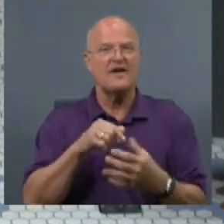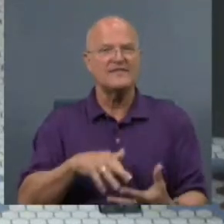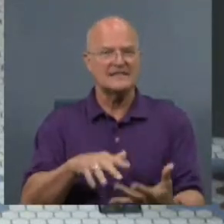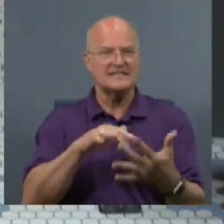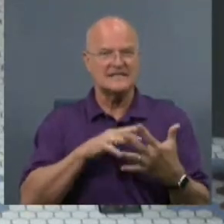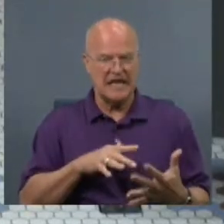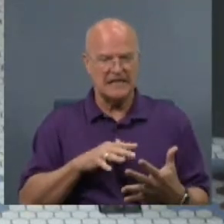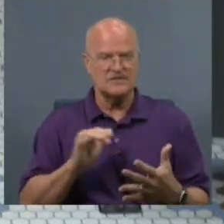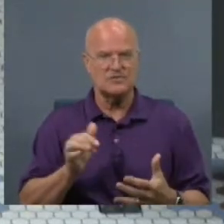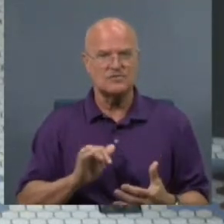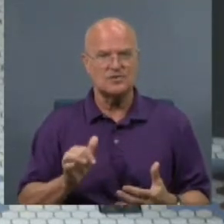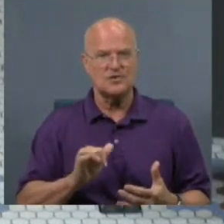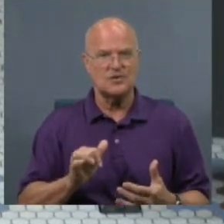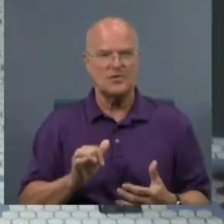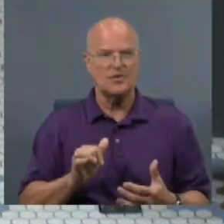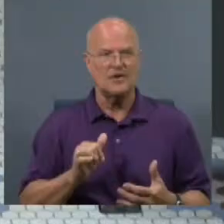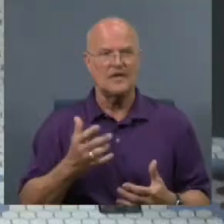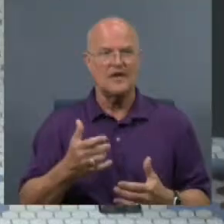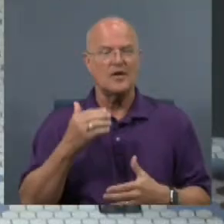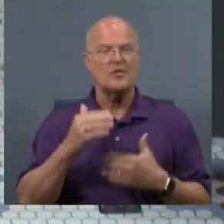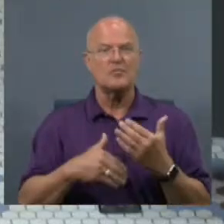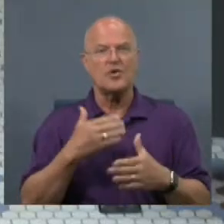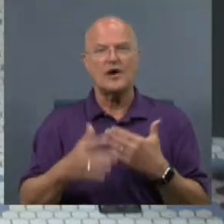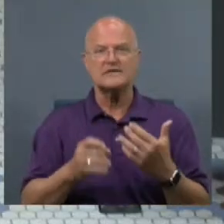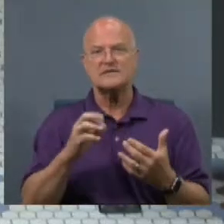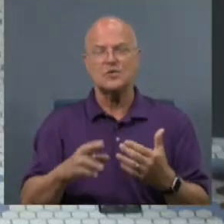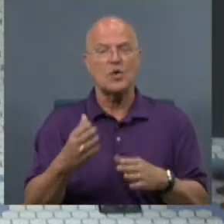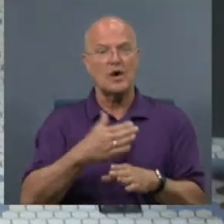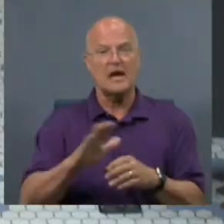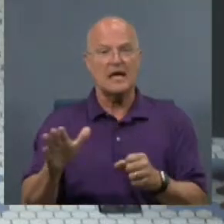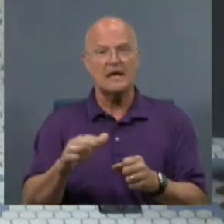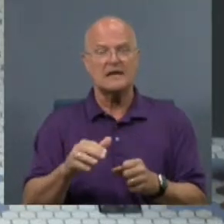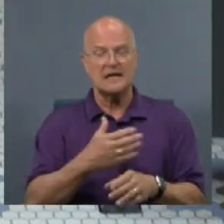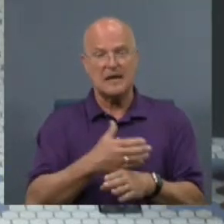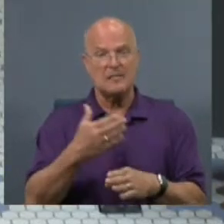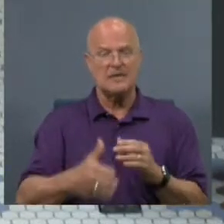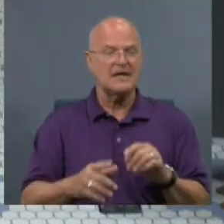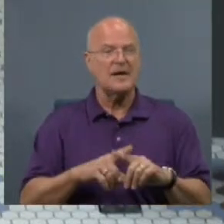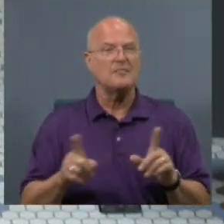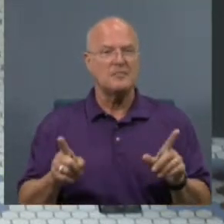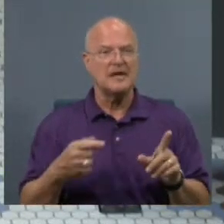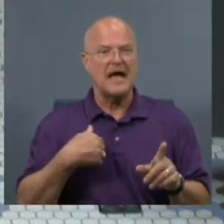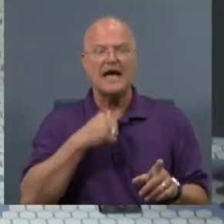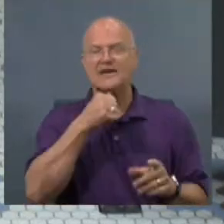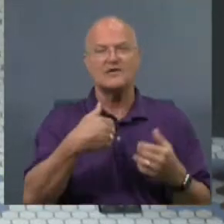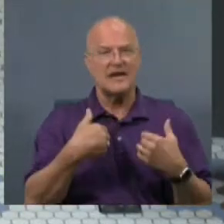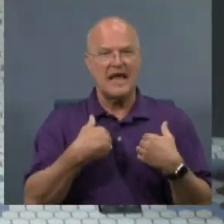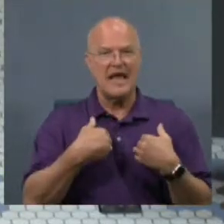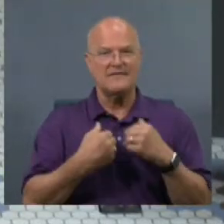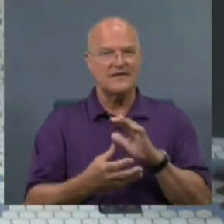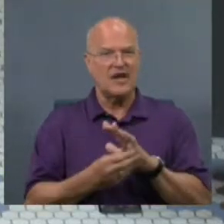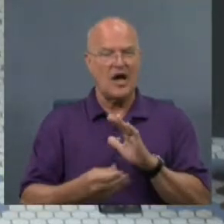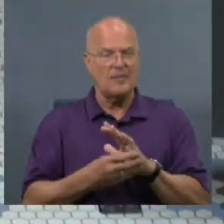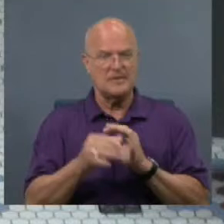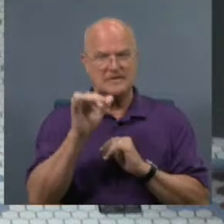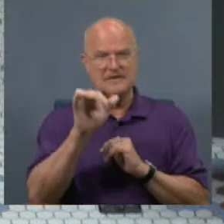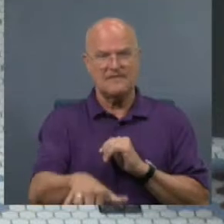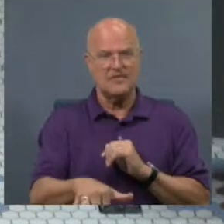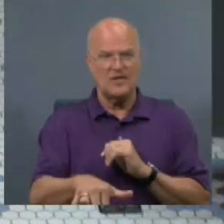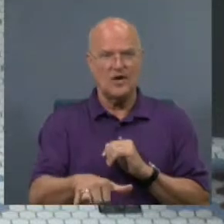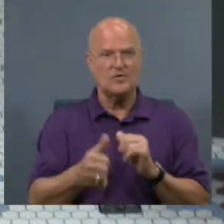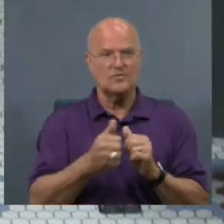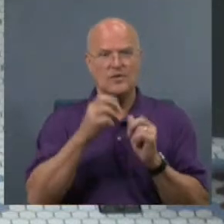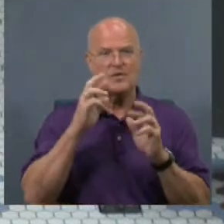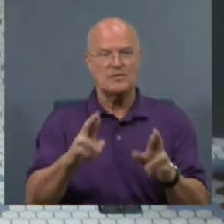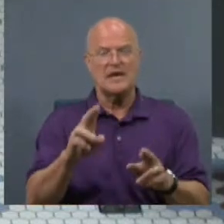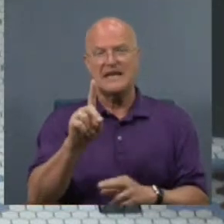studies. They are in process or complete, but I do not have copies of those with